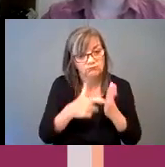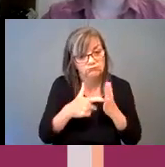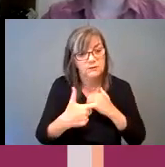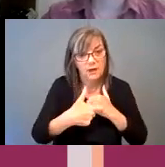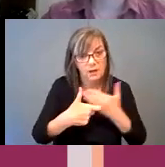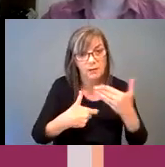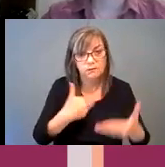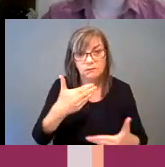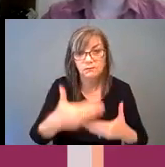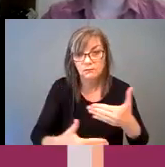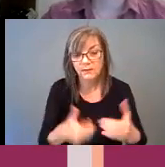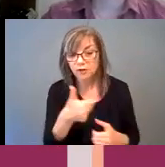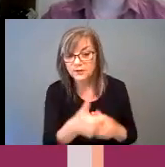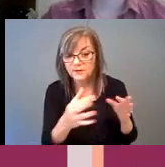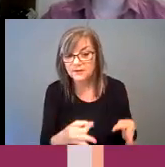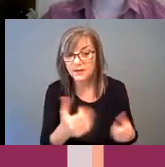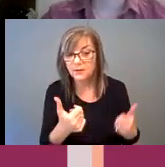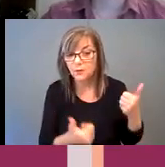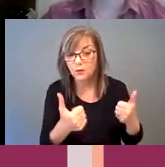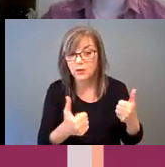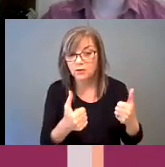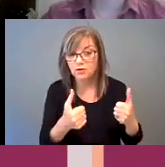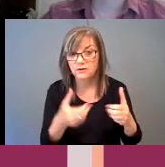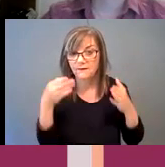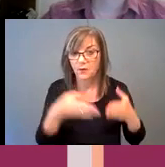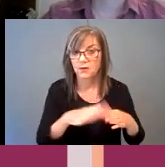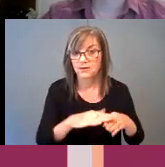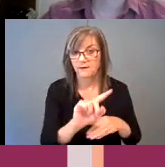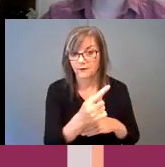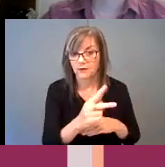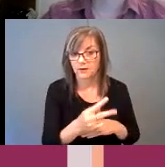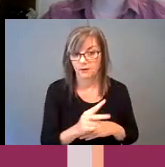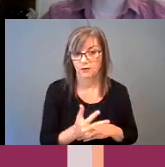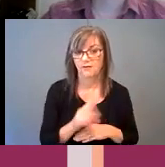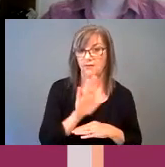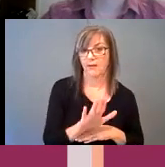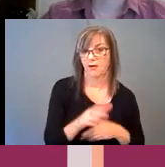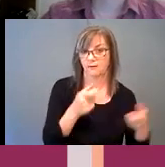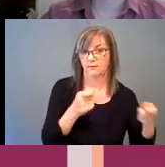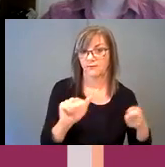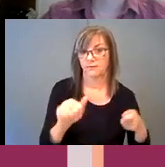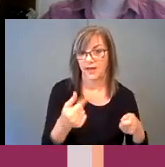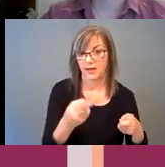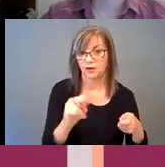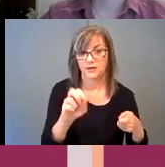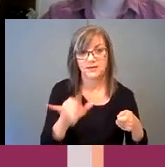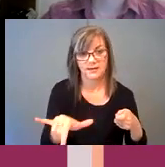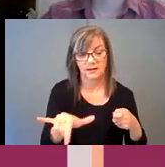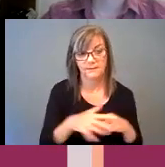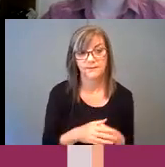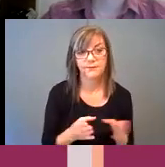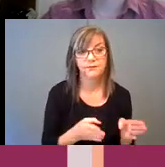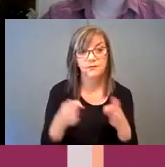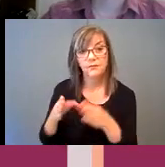you want to work on first. So again, back to that agency piece. Again, back to soothing. You may want to sit